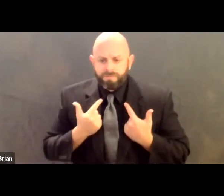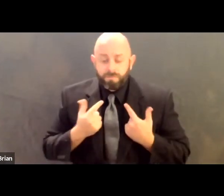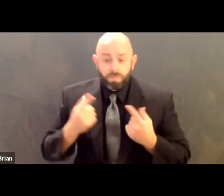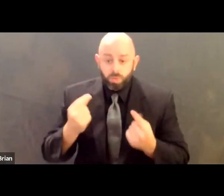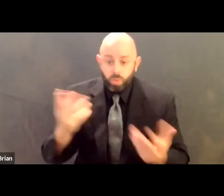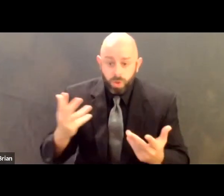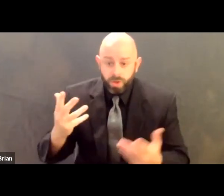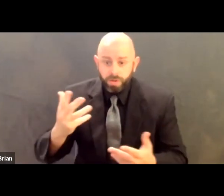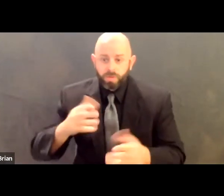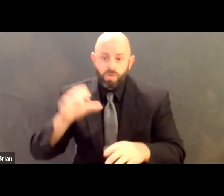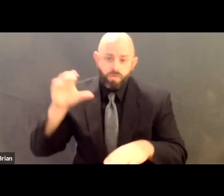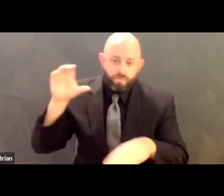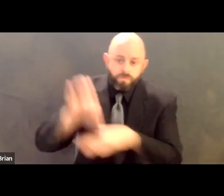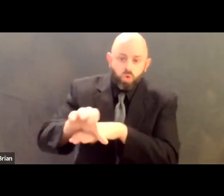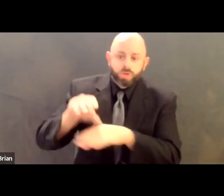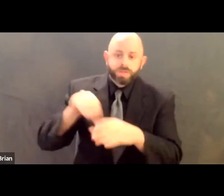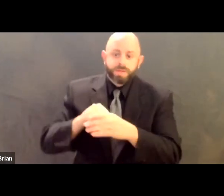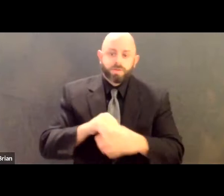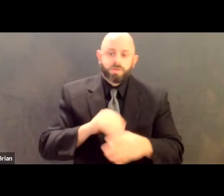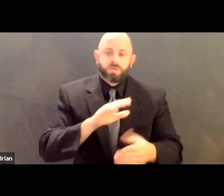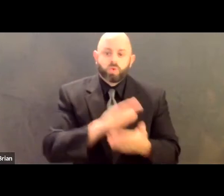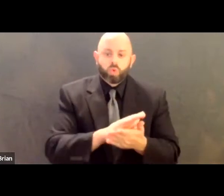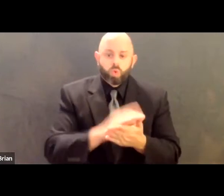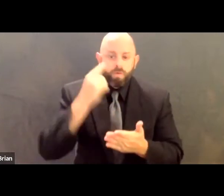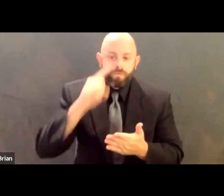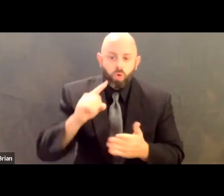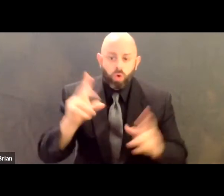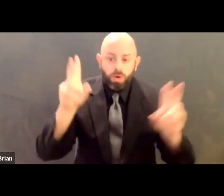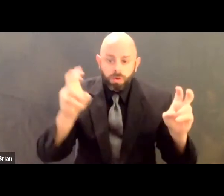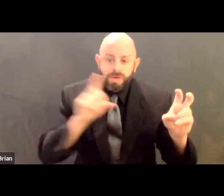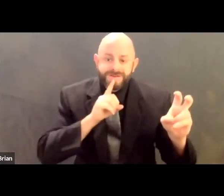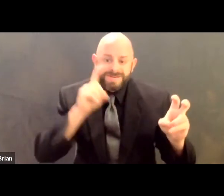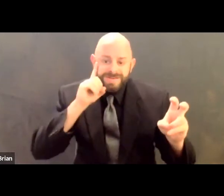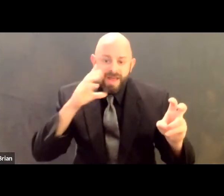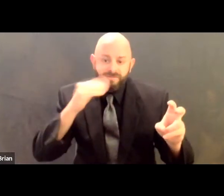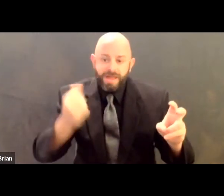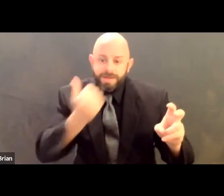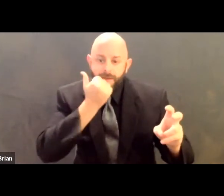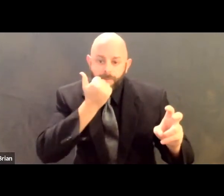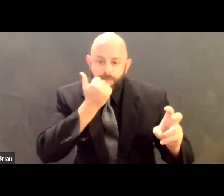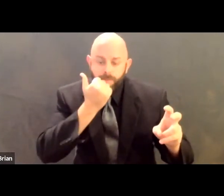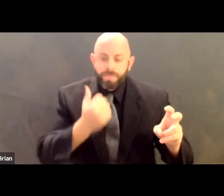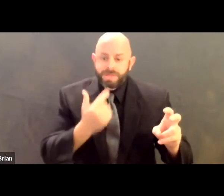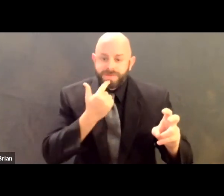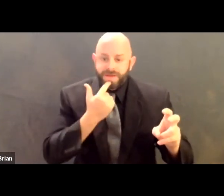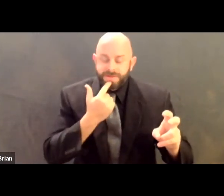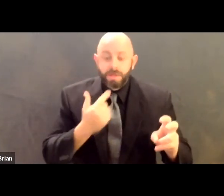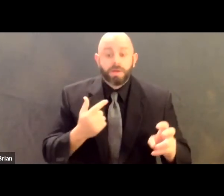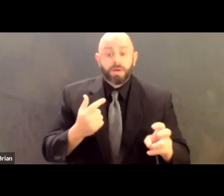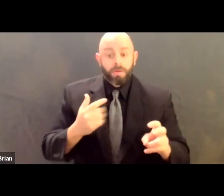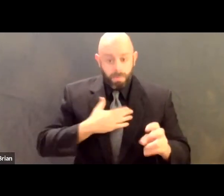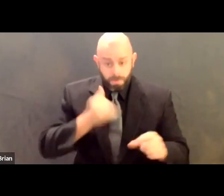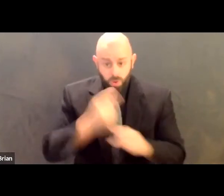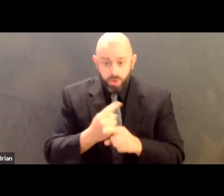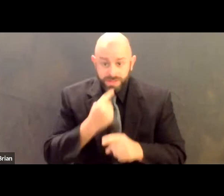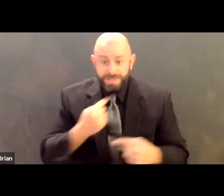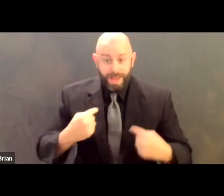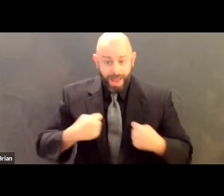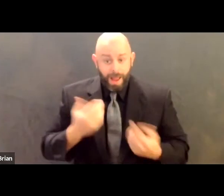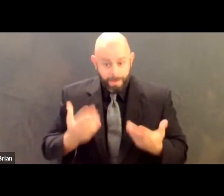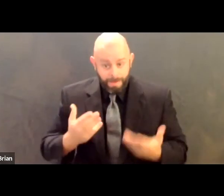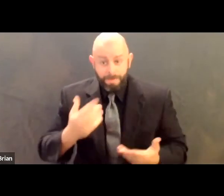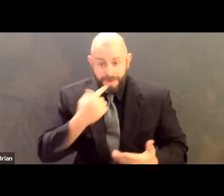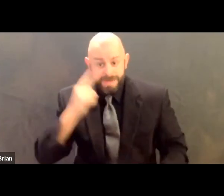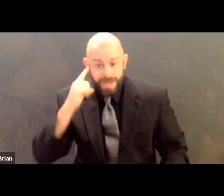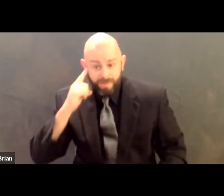school for the deaf and dumb, or as my brother told me once, he said, I may be deaf, but I'm not dumb. And